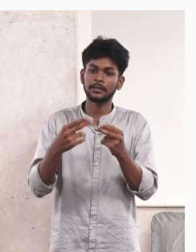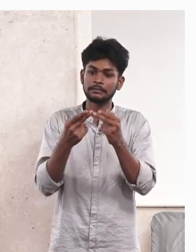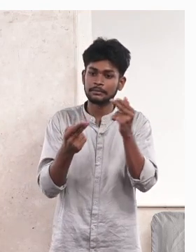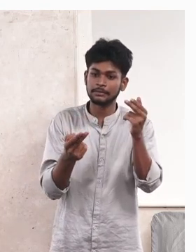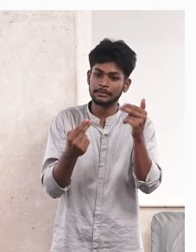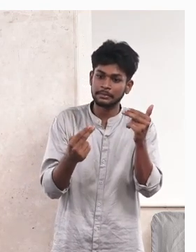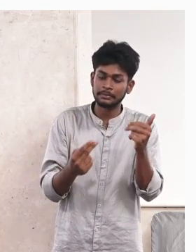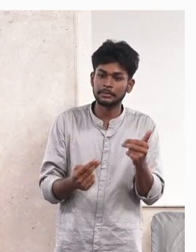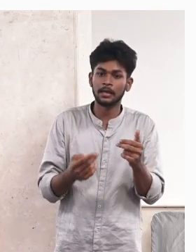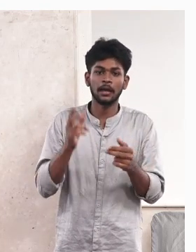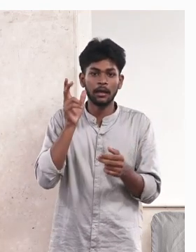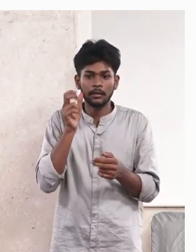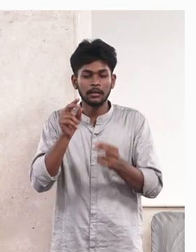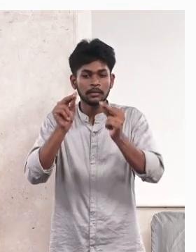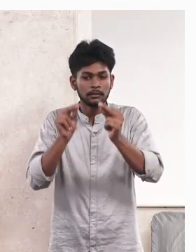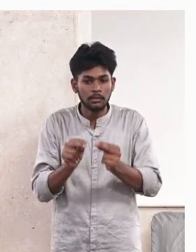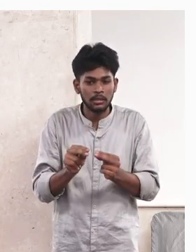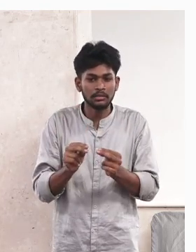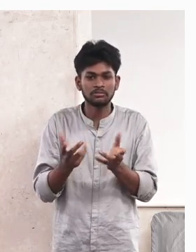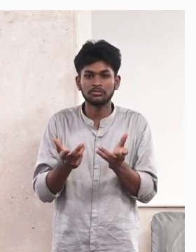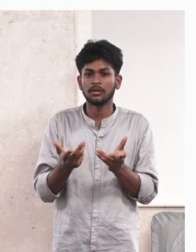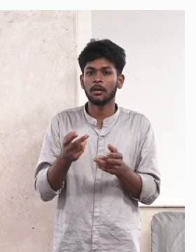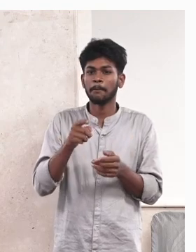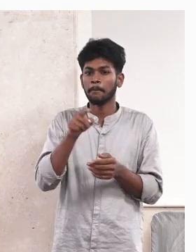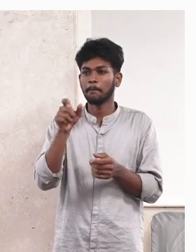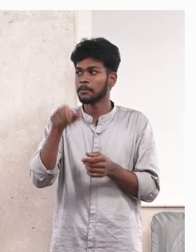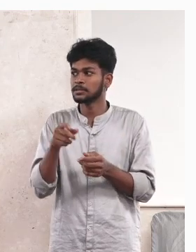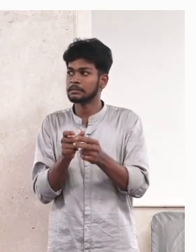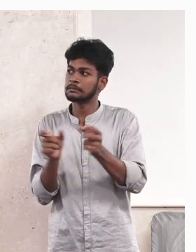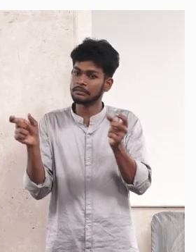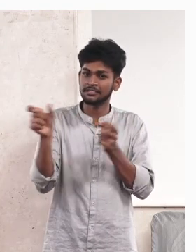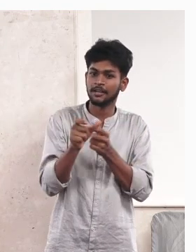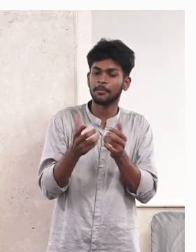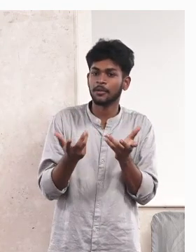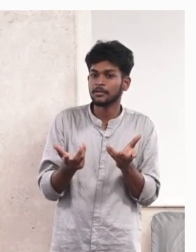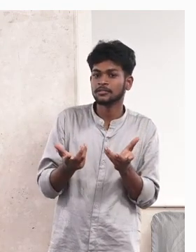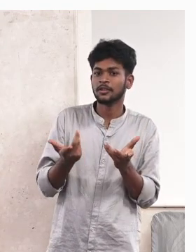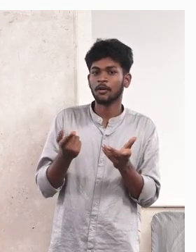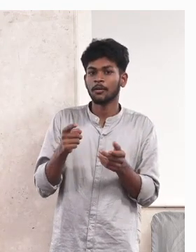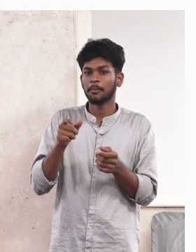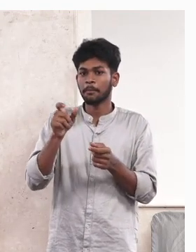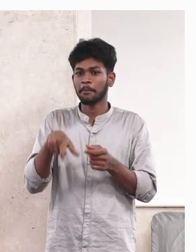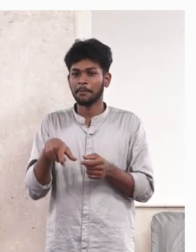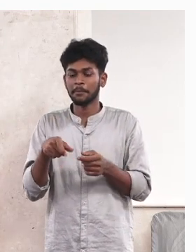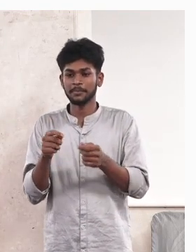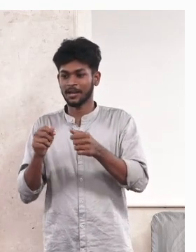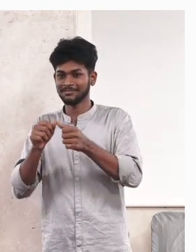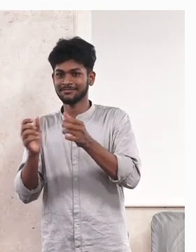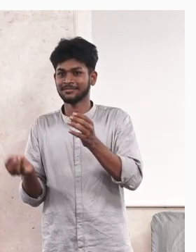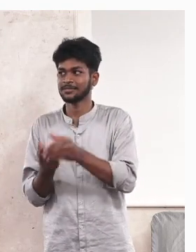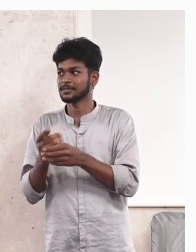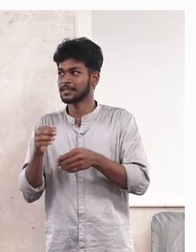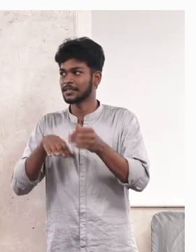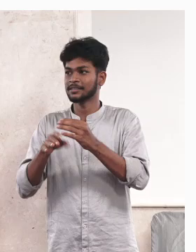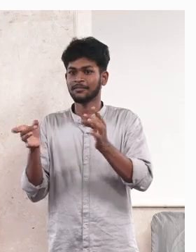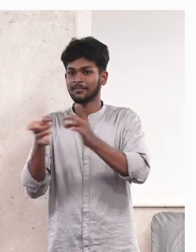are the needs they have, and how else, we can represent ourselves as a dialysis association better to